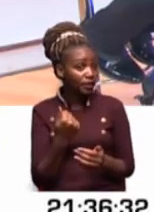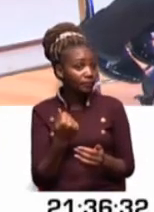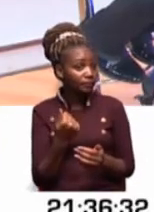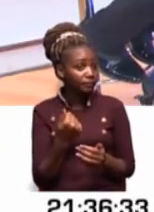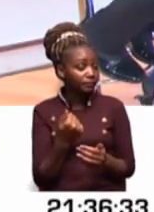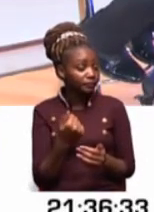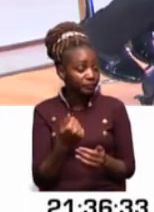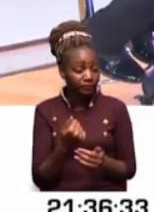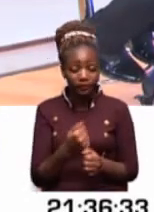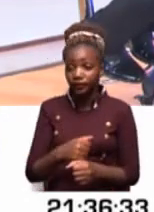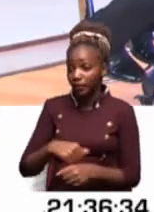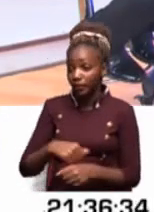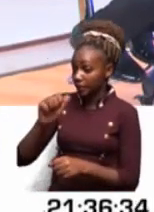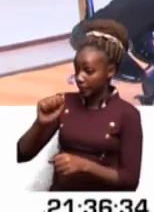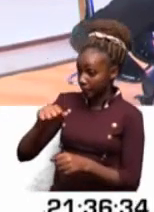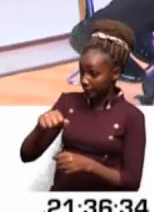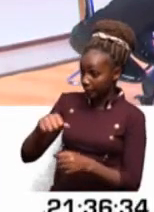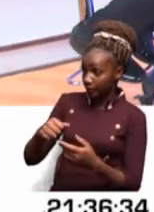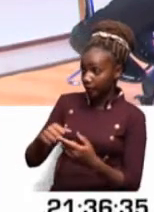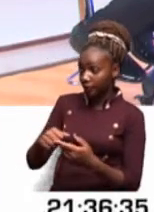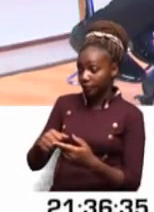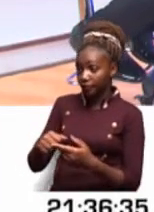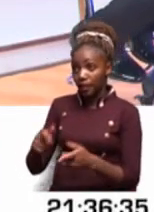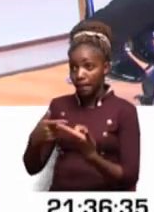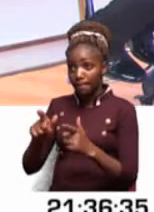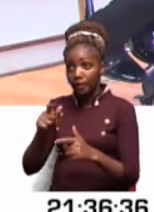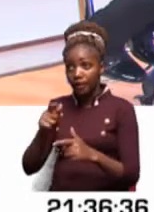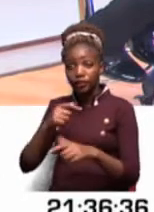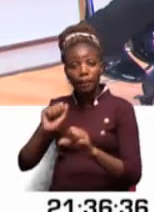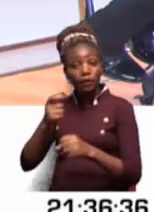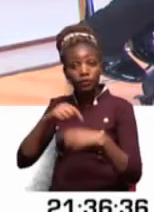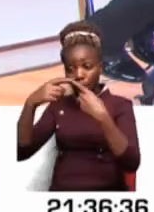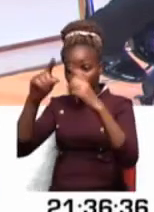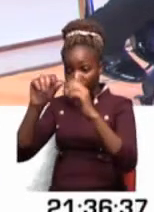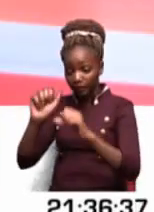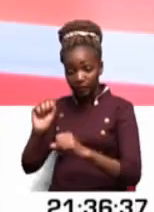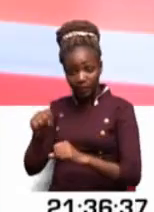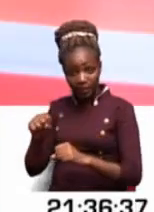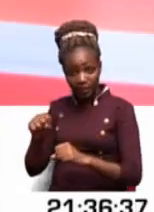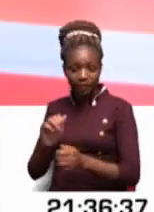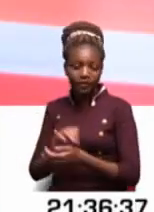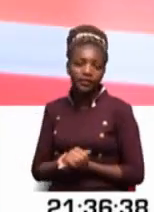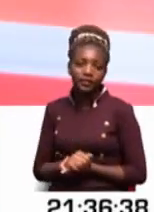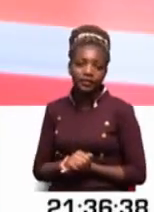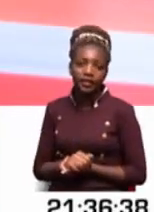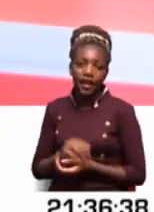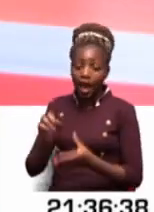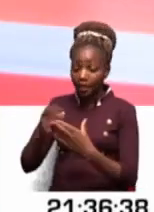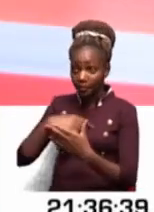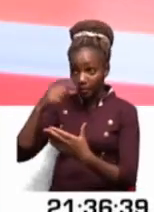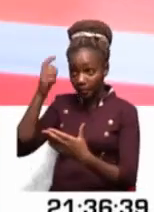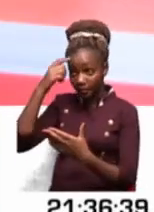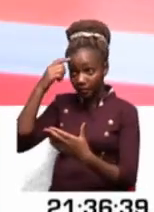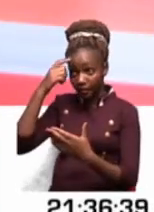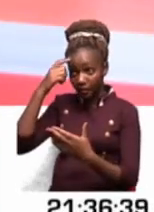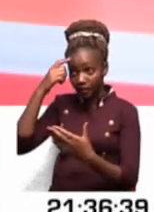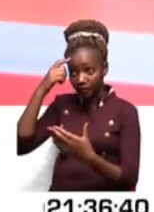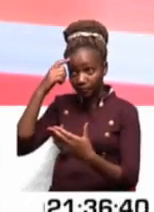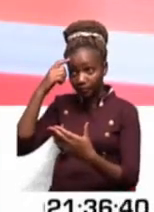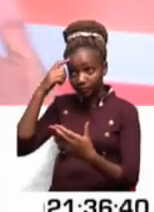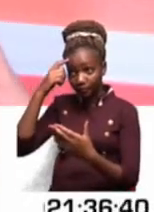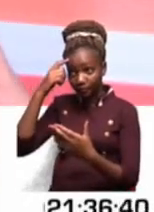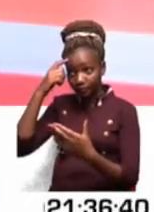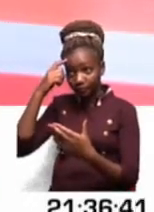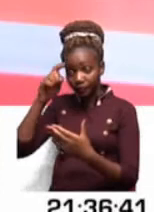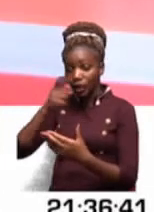where we should be? No. Can we get there? Yes. And I think there will be a multiple of, there are